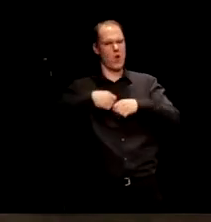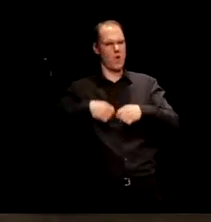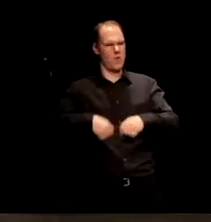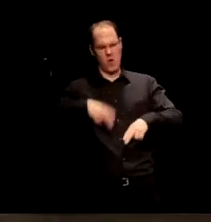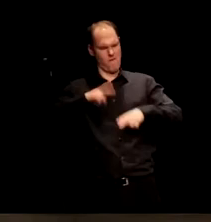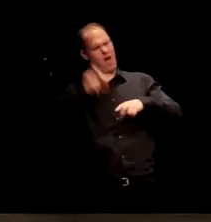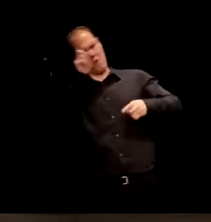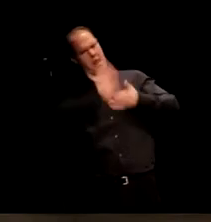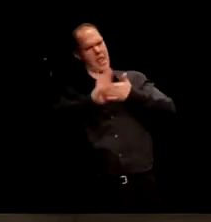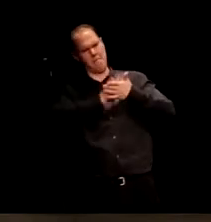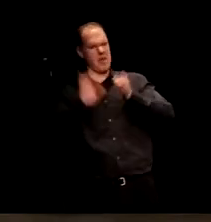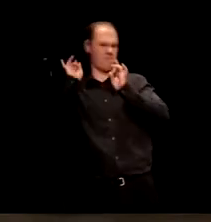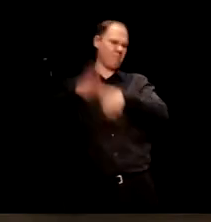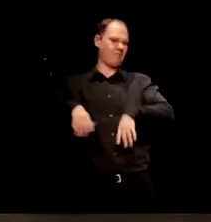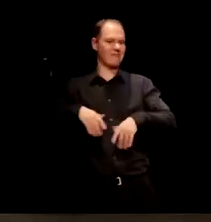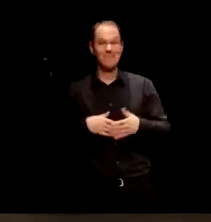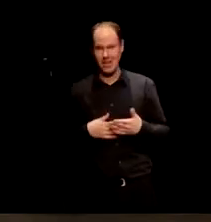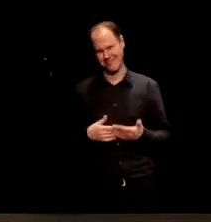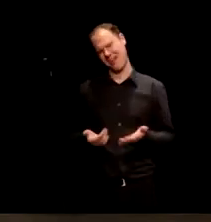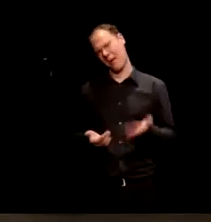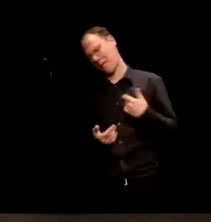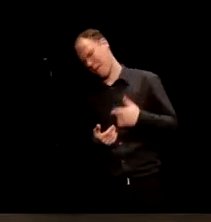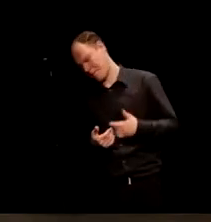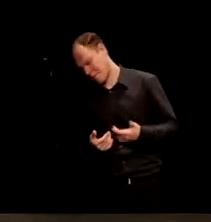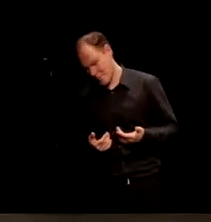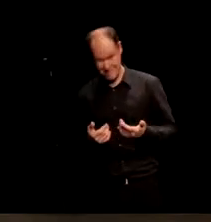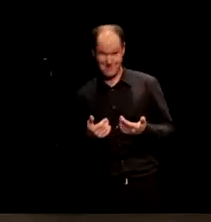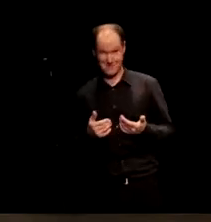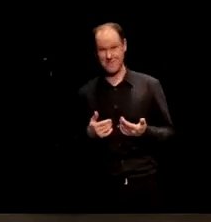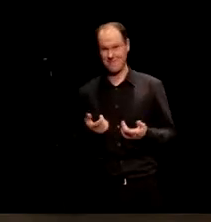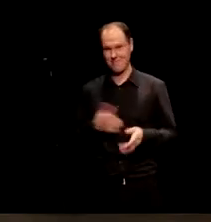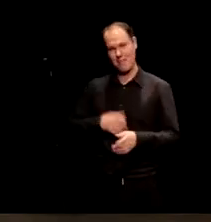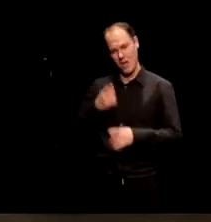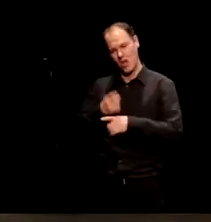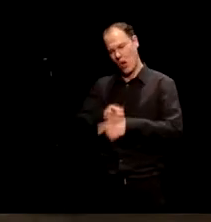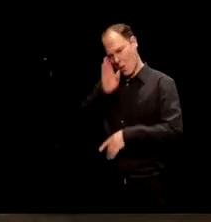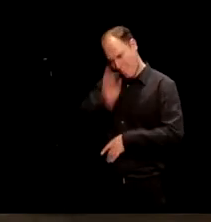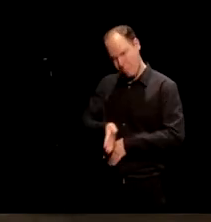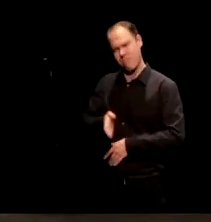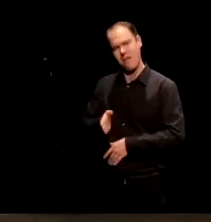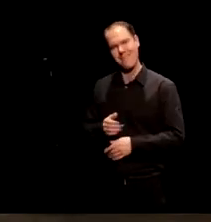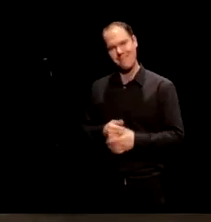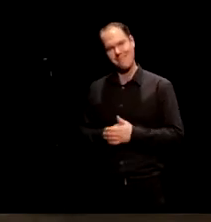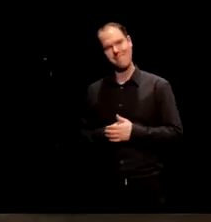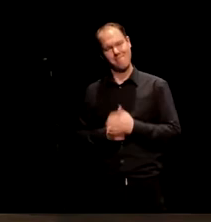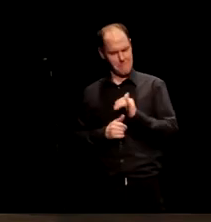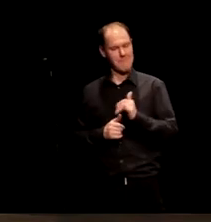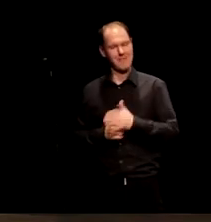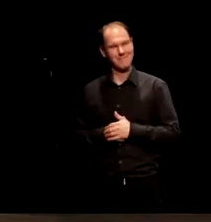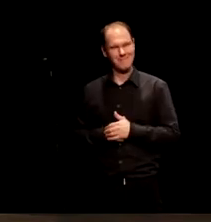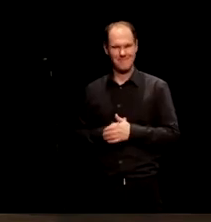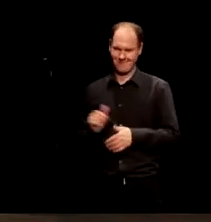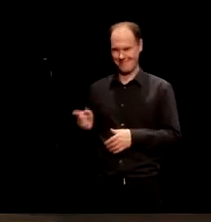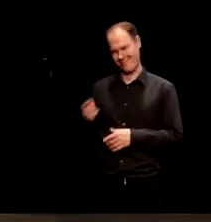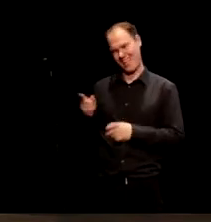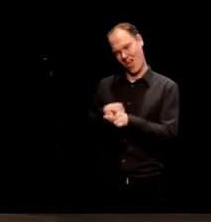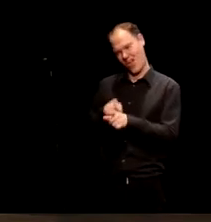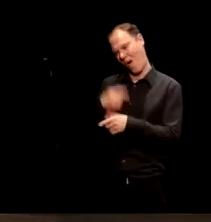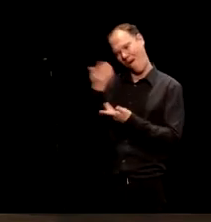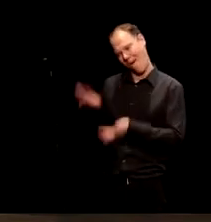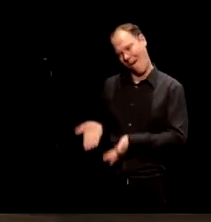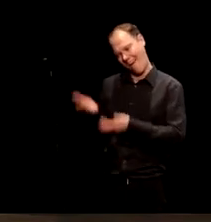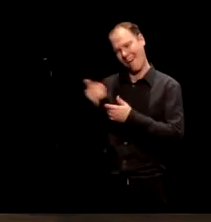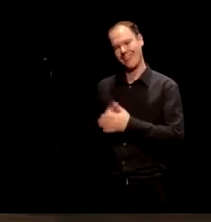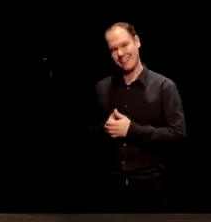Come, come, put yourself together. Maybe a little plain speaking won't hurt you. You really are such a youngster, you